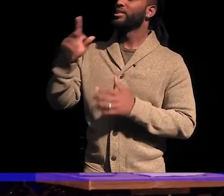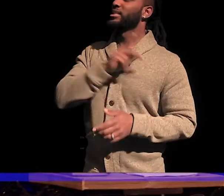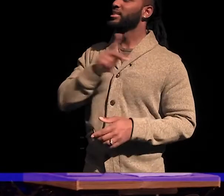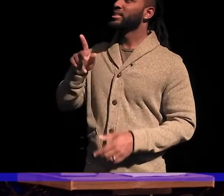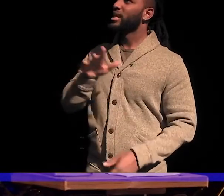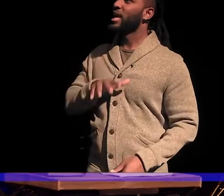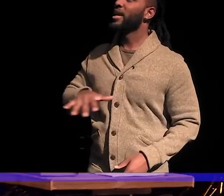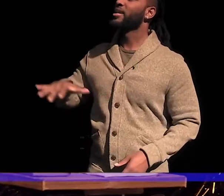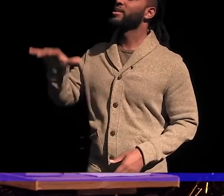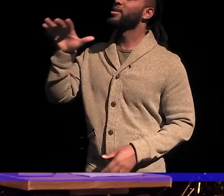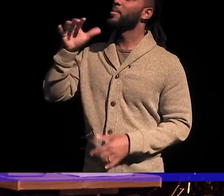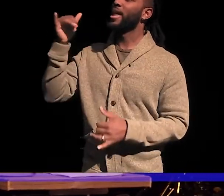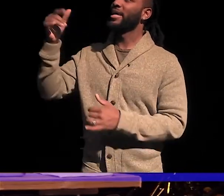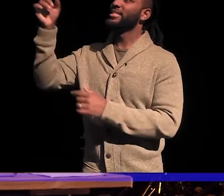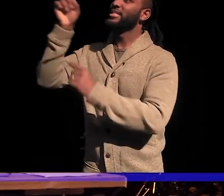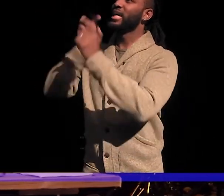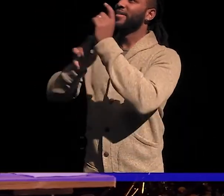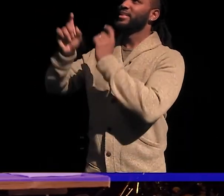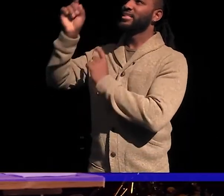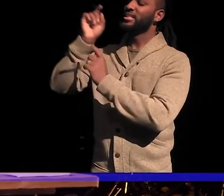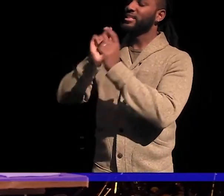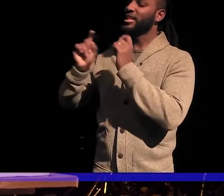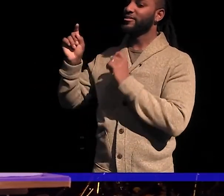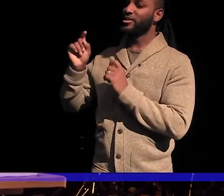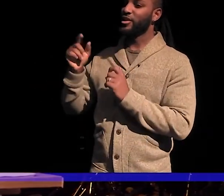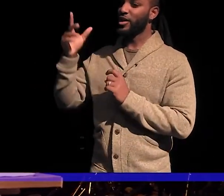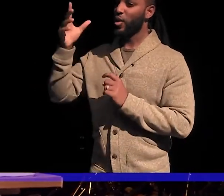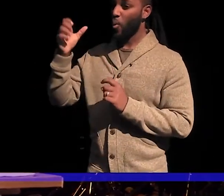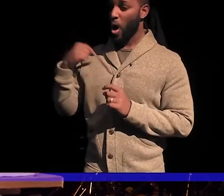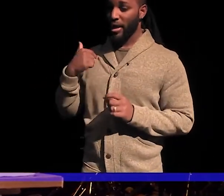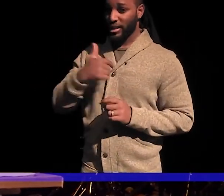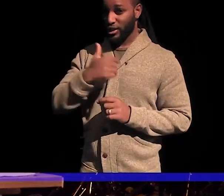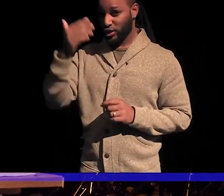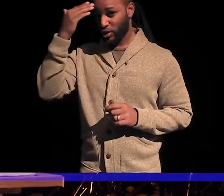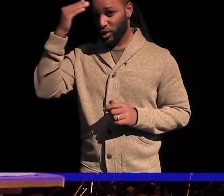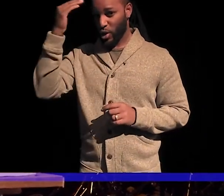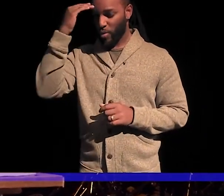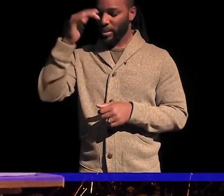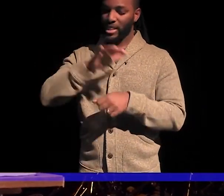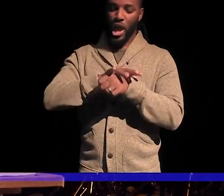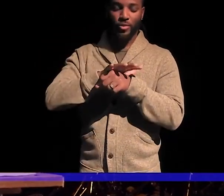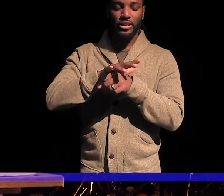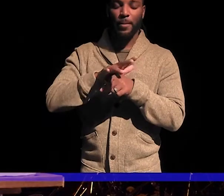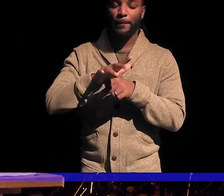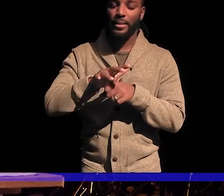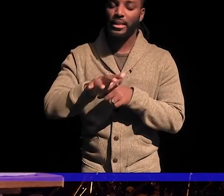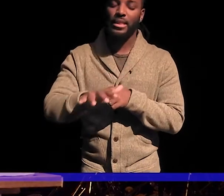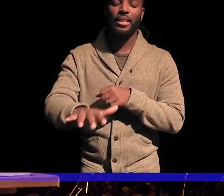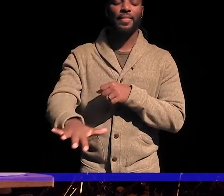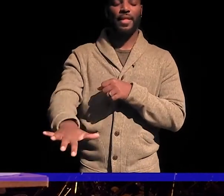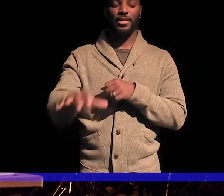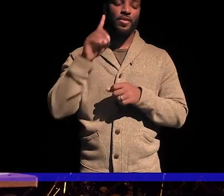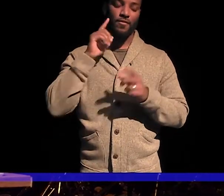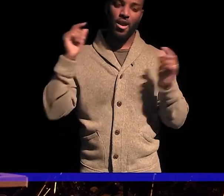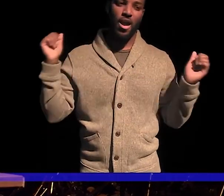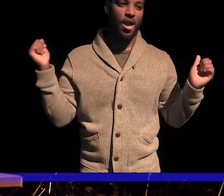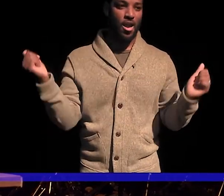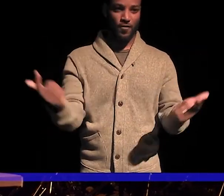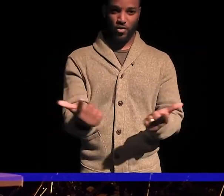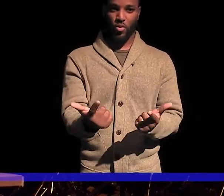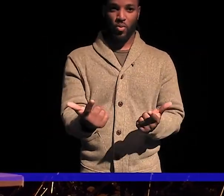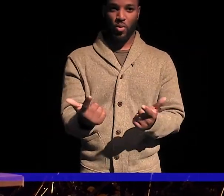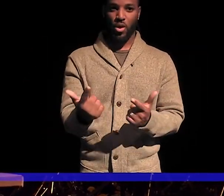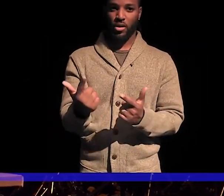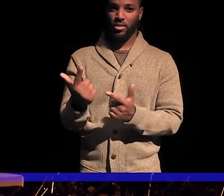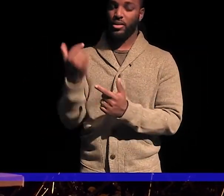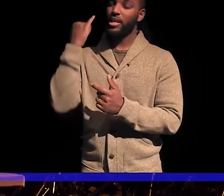gifts. He wants to convince us that there is plenty and there's plenty more where that came from in the house